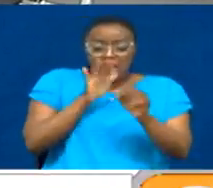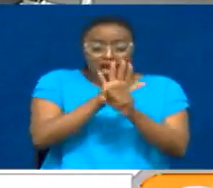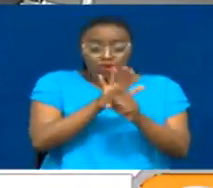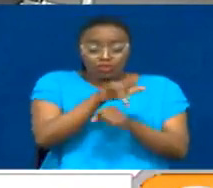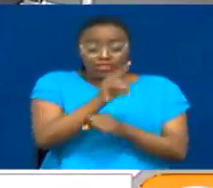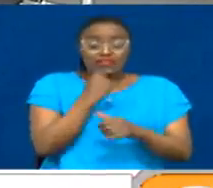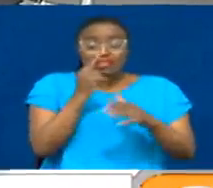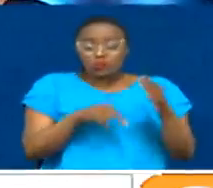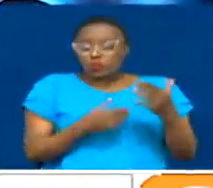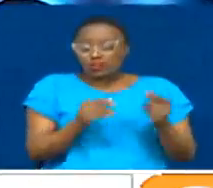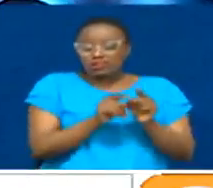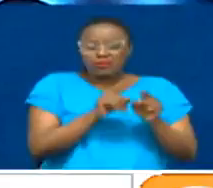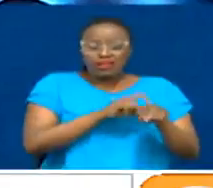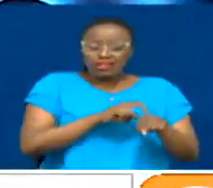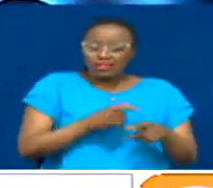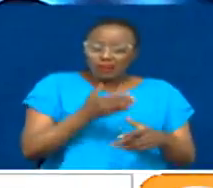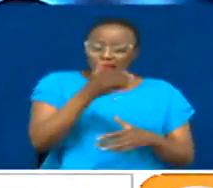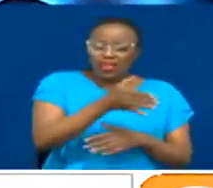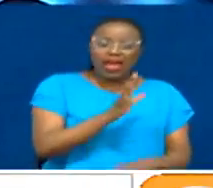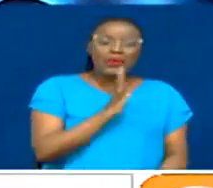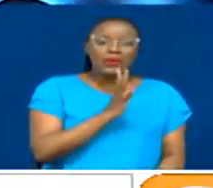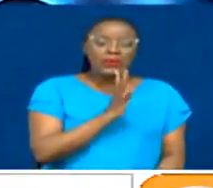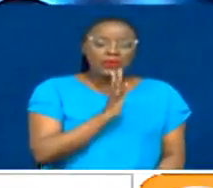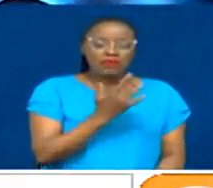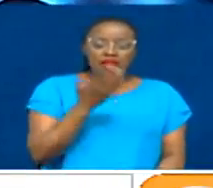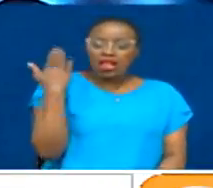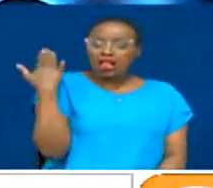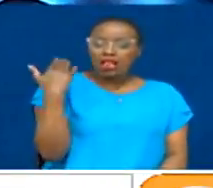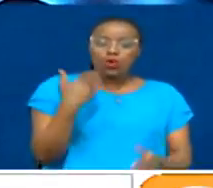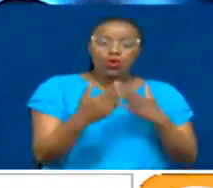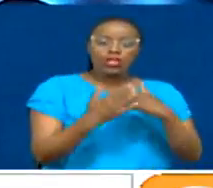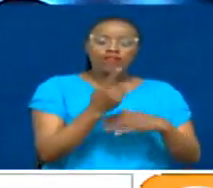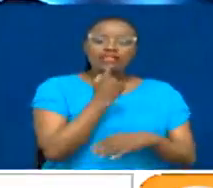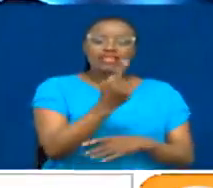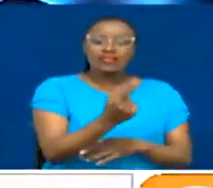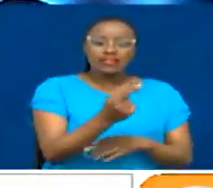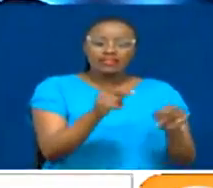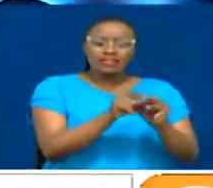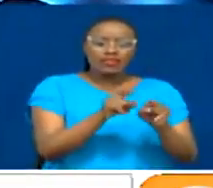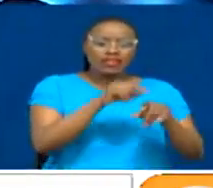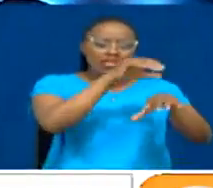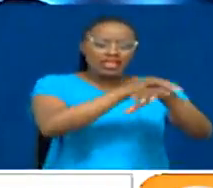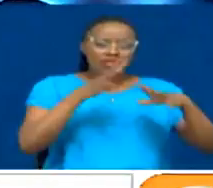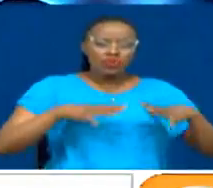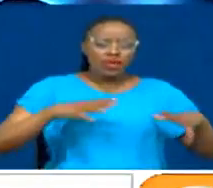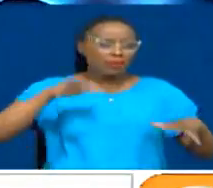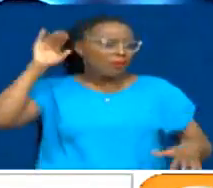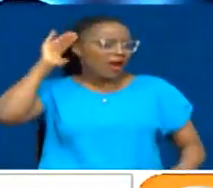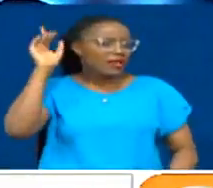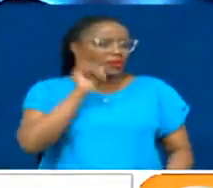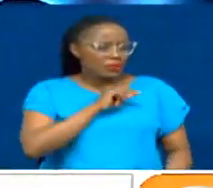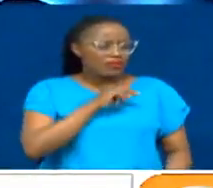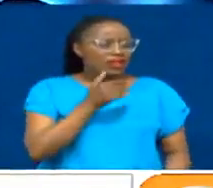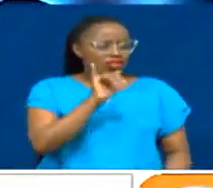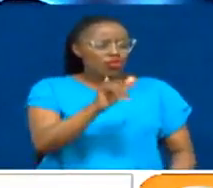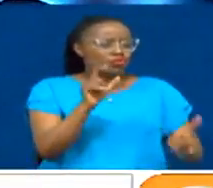had said, you know, went online, but in terms of his tracking back what he said, wasn't reaching the people on the ground who actually heard him utter